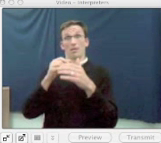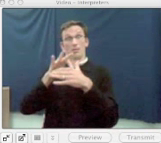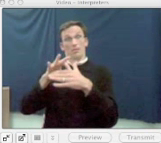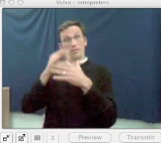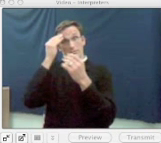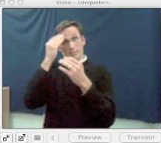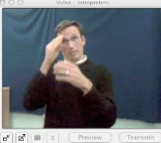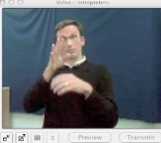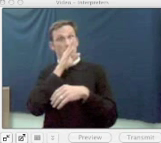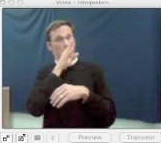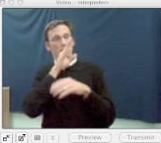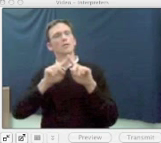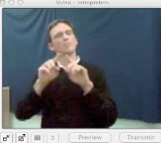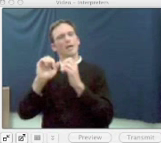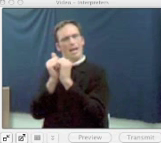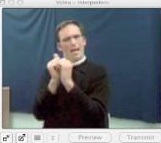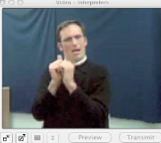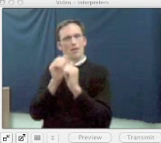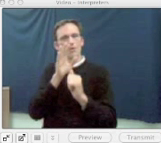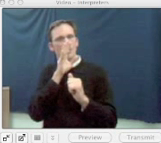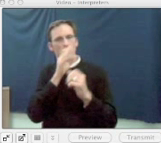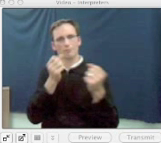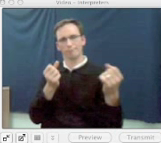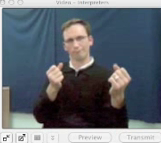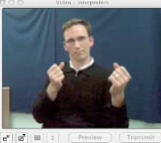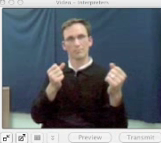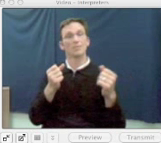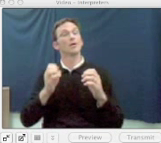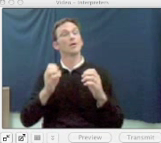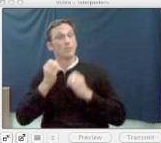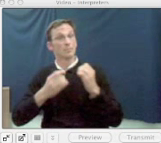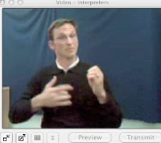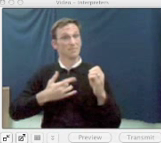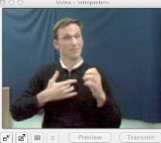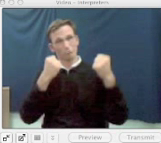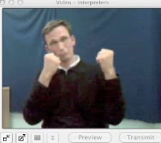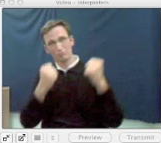they're saying it. Emotional tone or mood is another example.